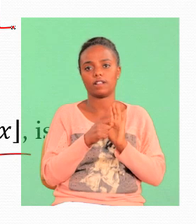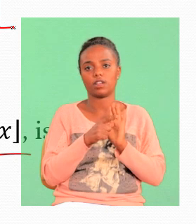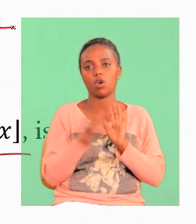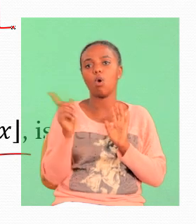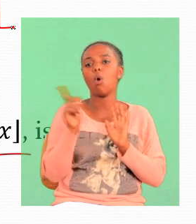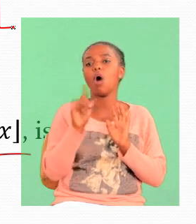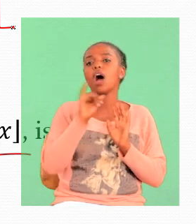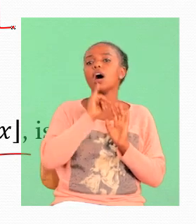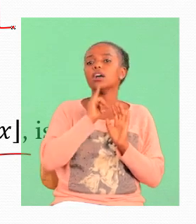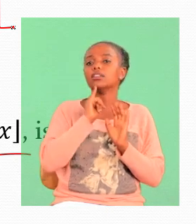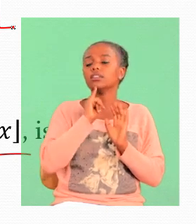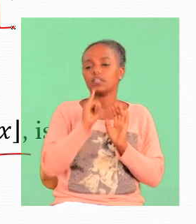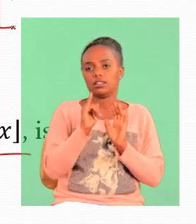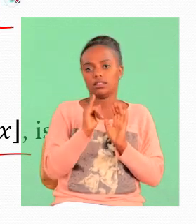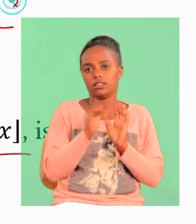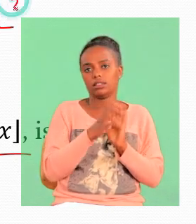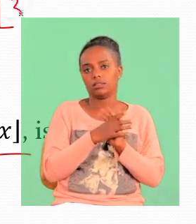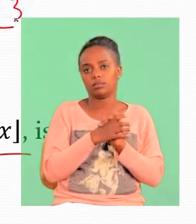what is